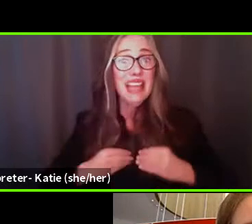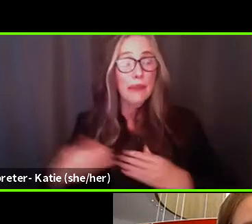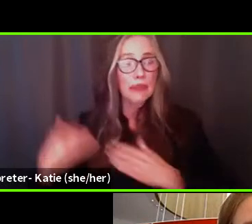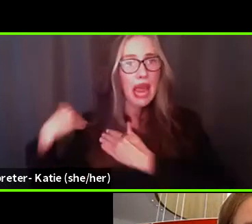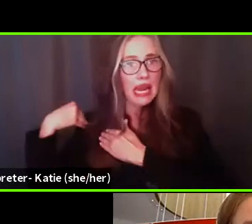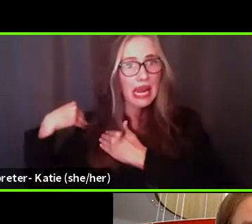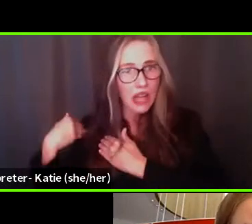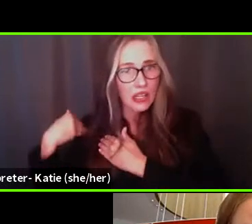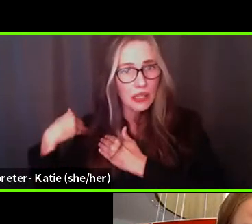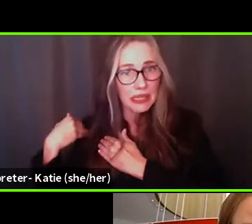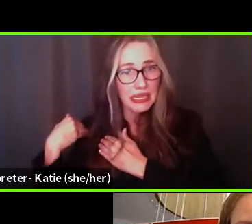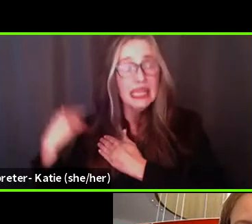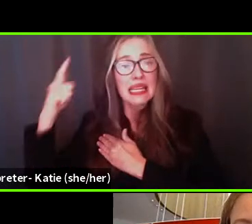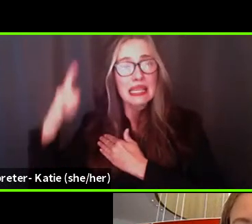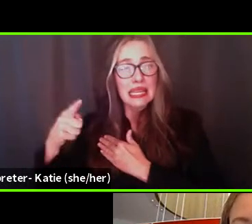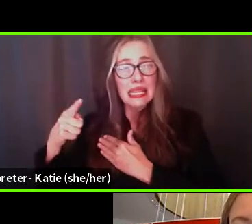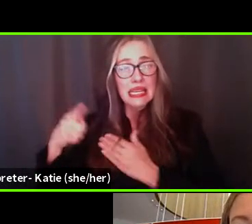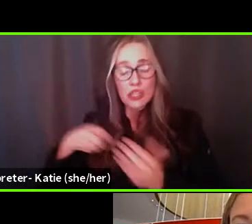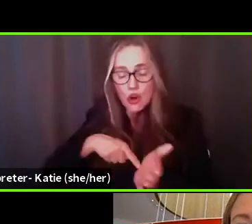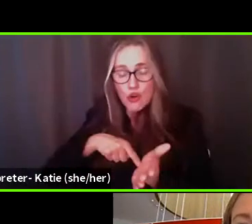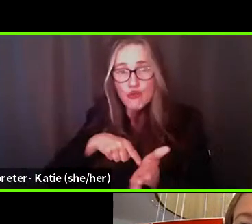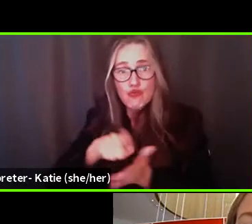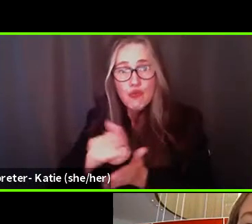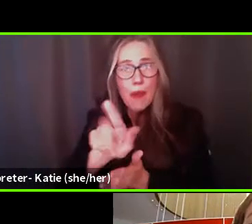reparations now